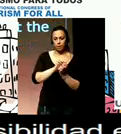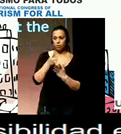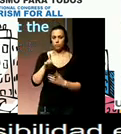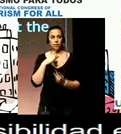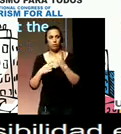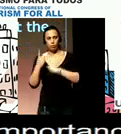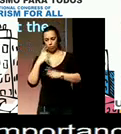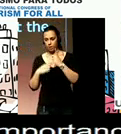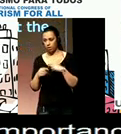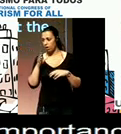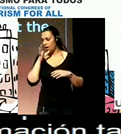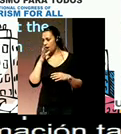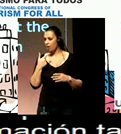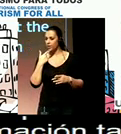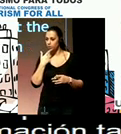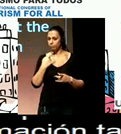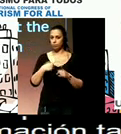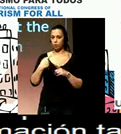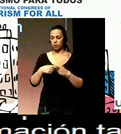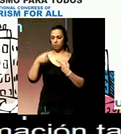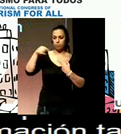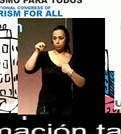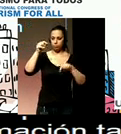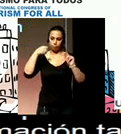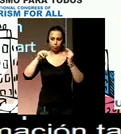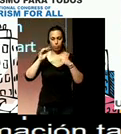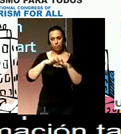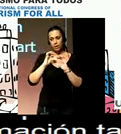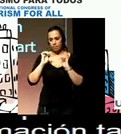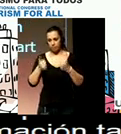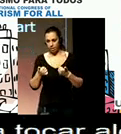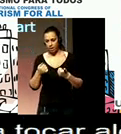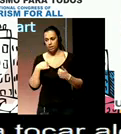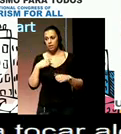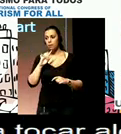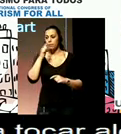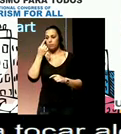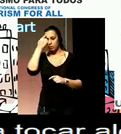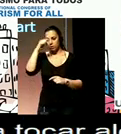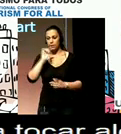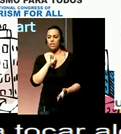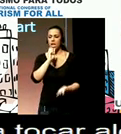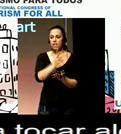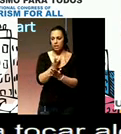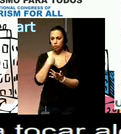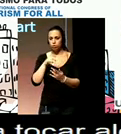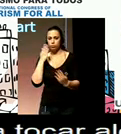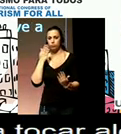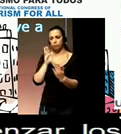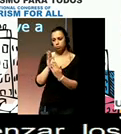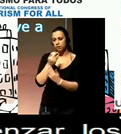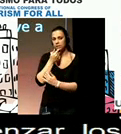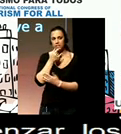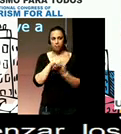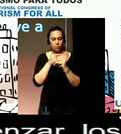few questions, I think, to start with, the challenges that we face when we have a project to work on that we need to make